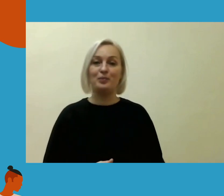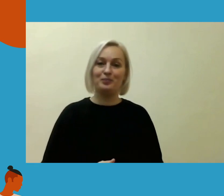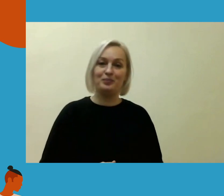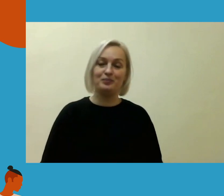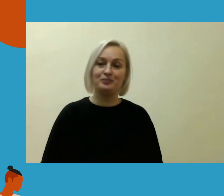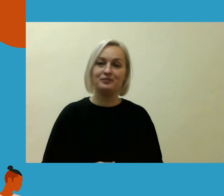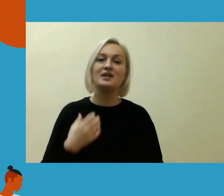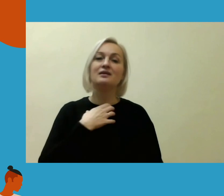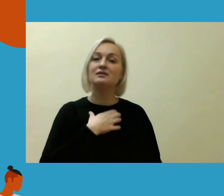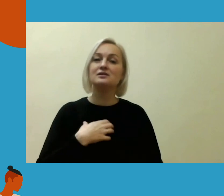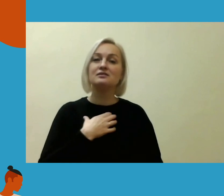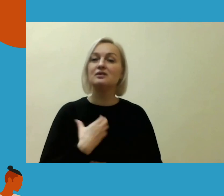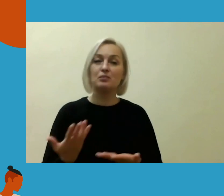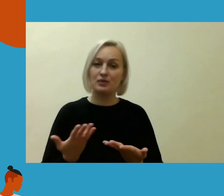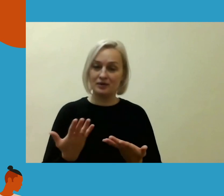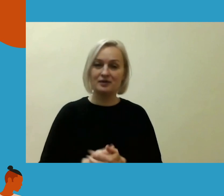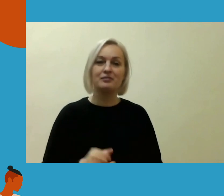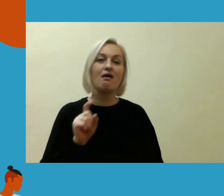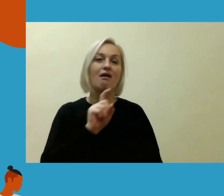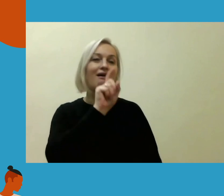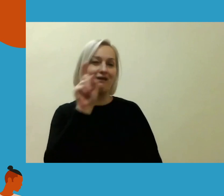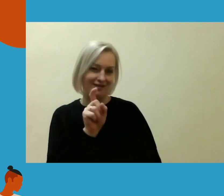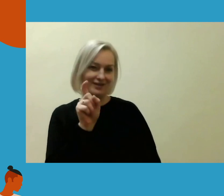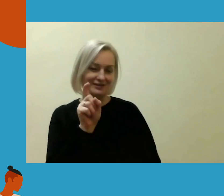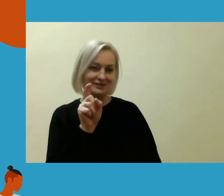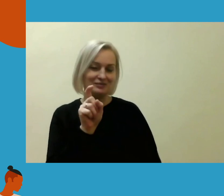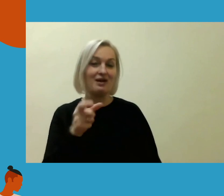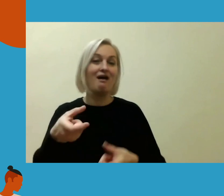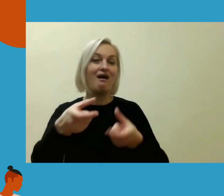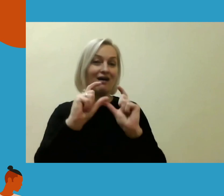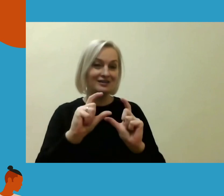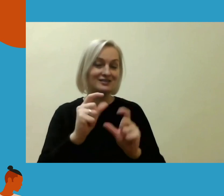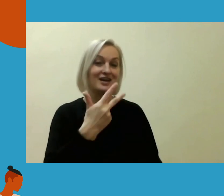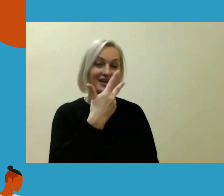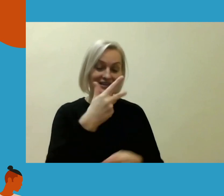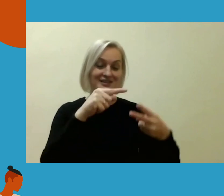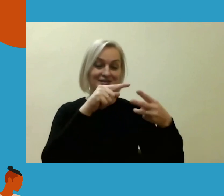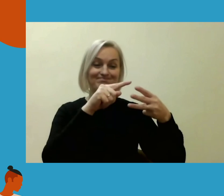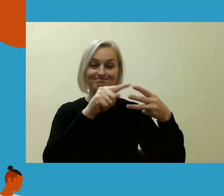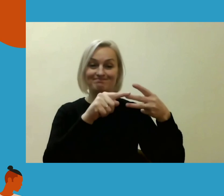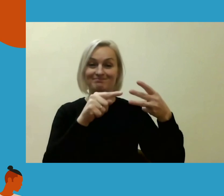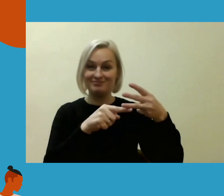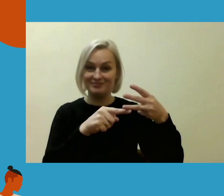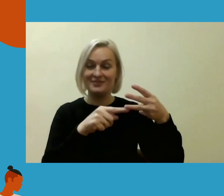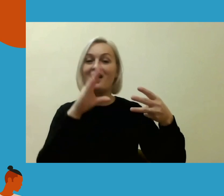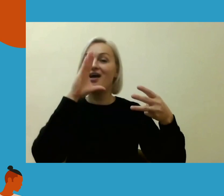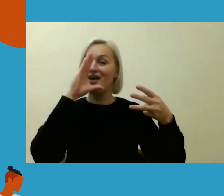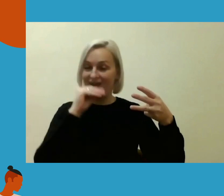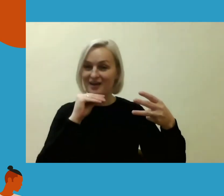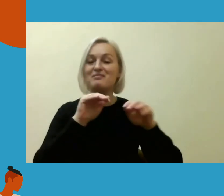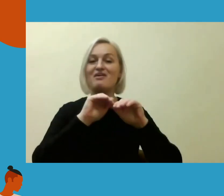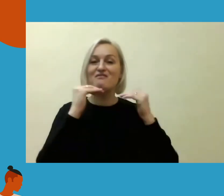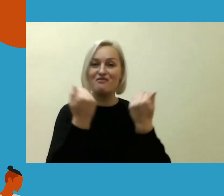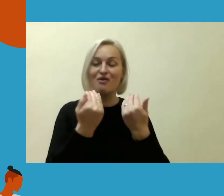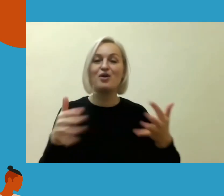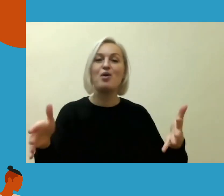Forum is still going on. But, well, as I have mentioned before this session,